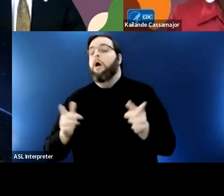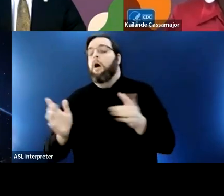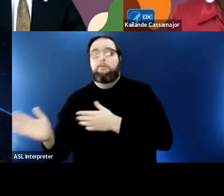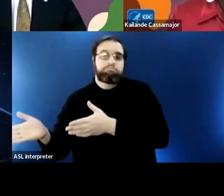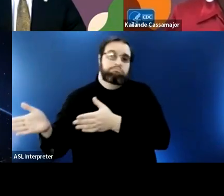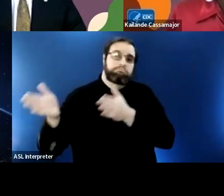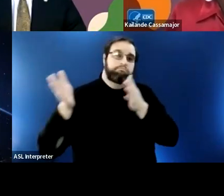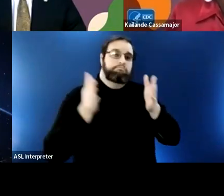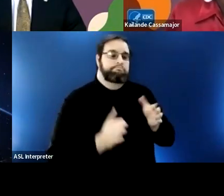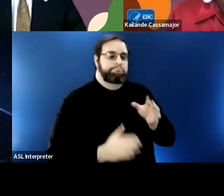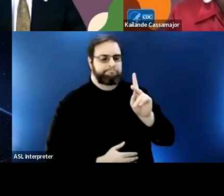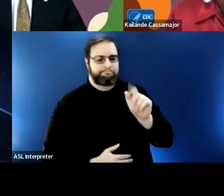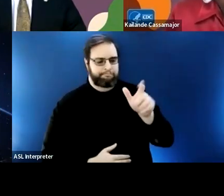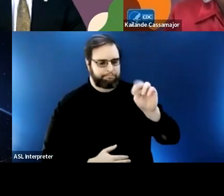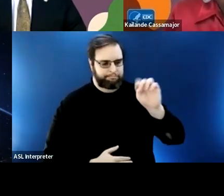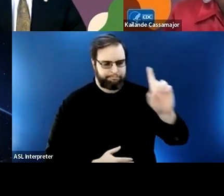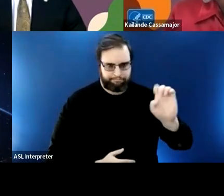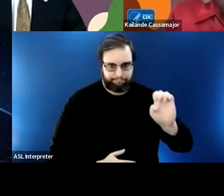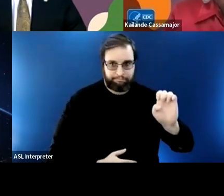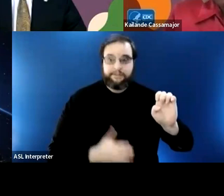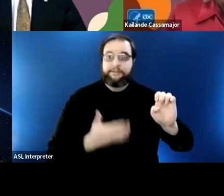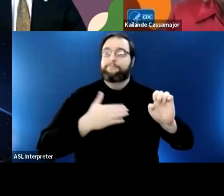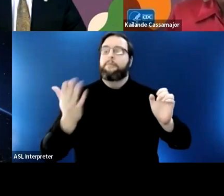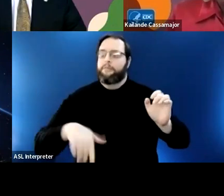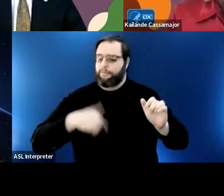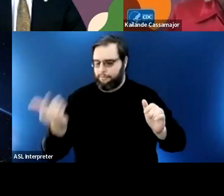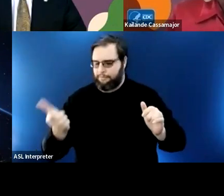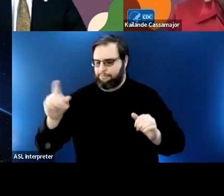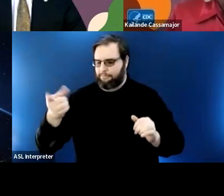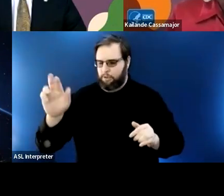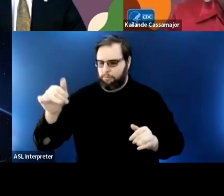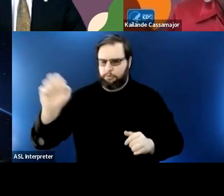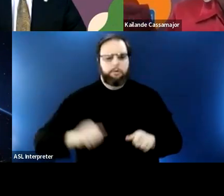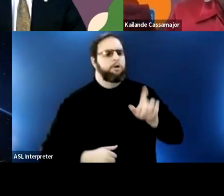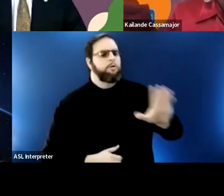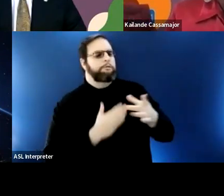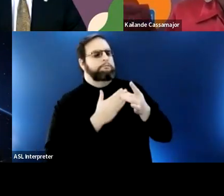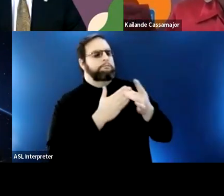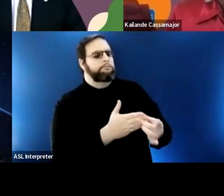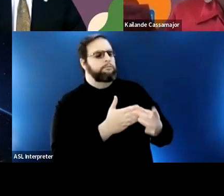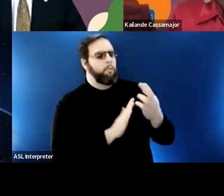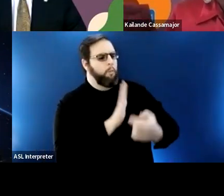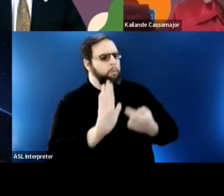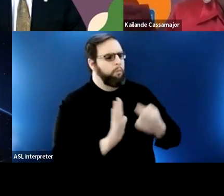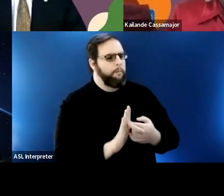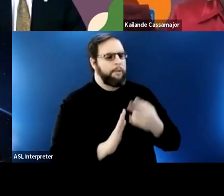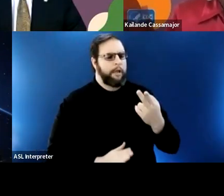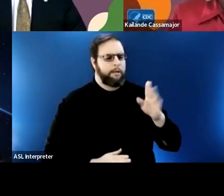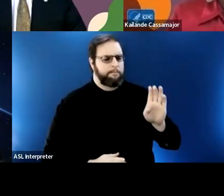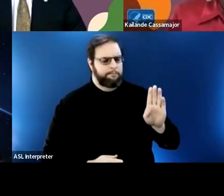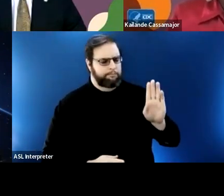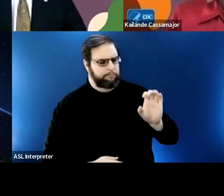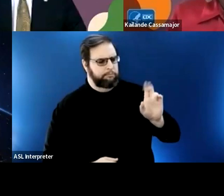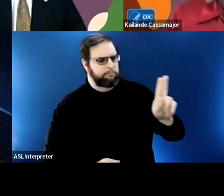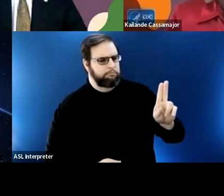you, Kaylin, and then to Dr. Carlisle. In what leadership role did you serve during your HBCU tenure? And how did